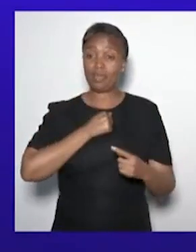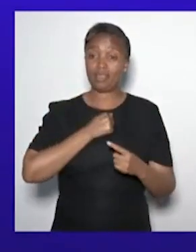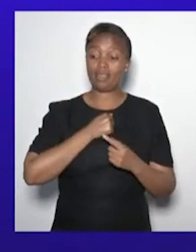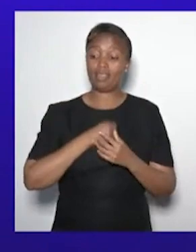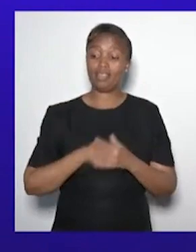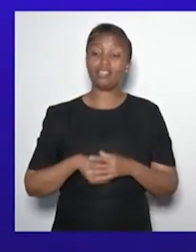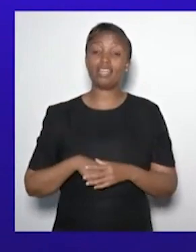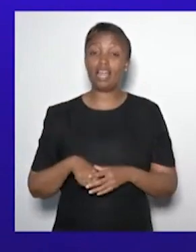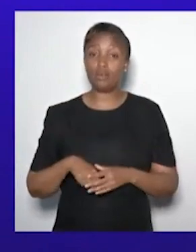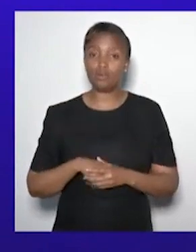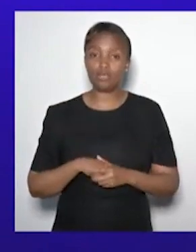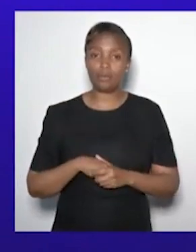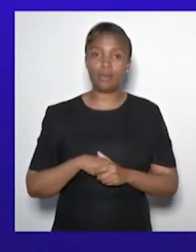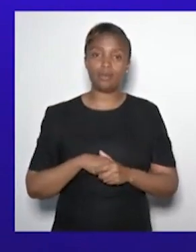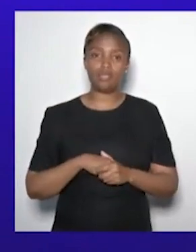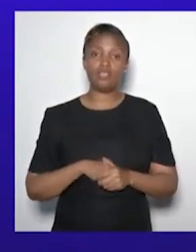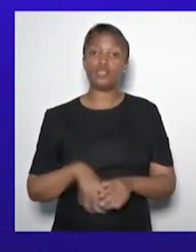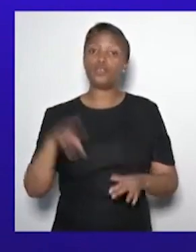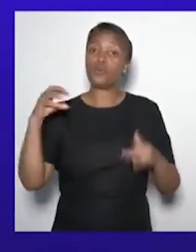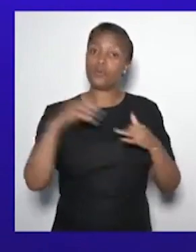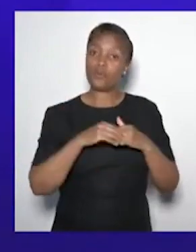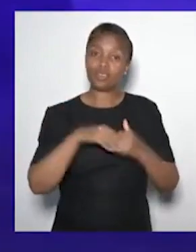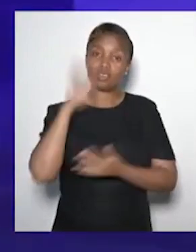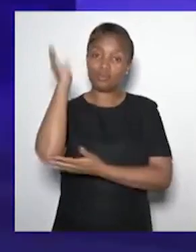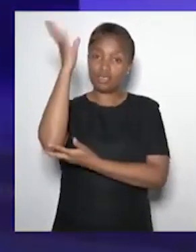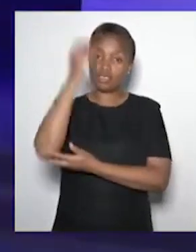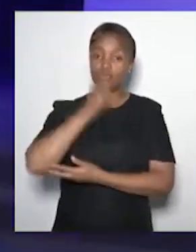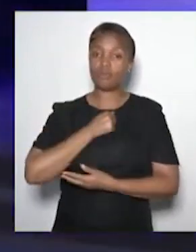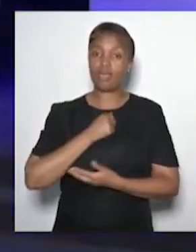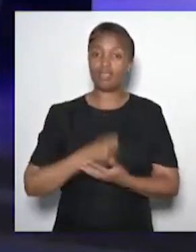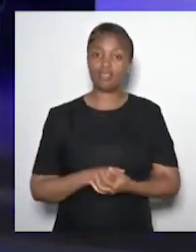You married my ministry.